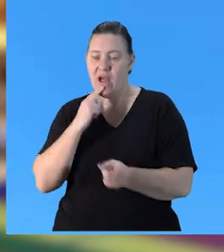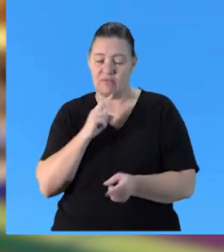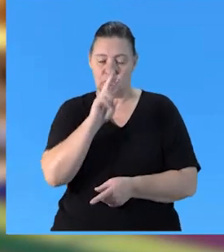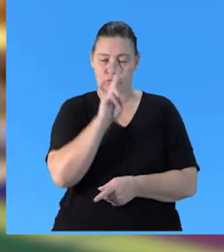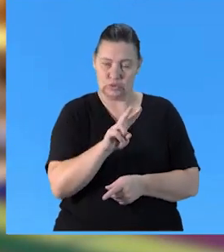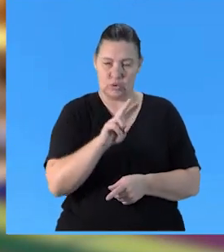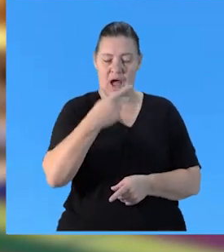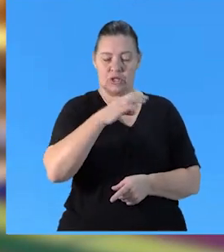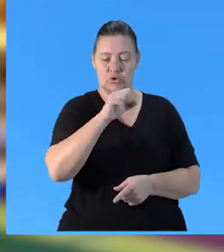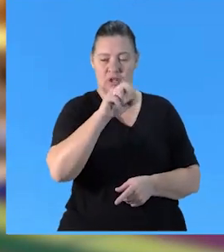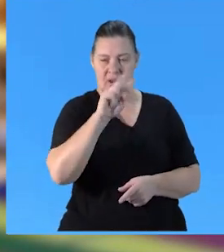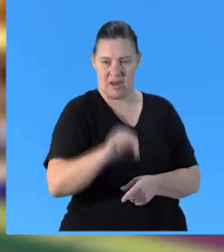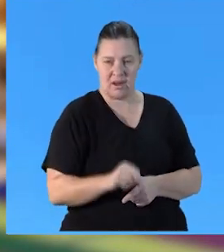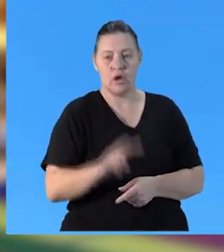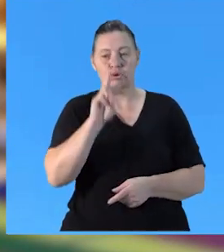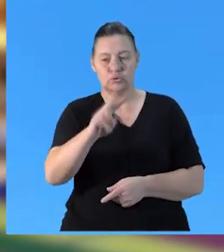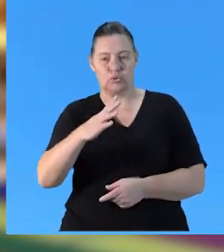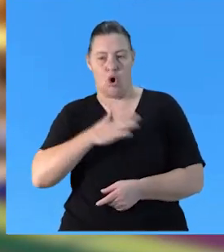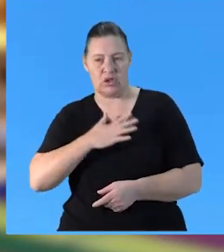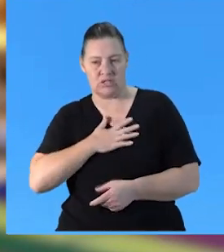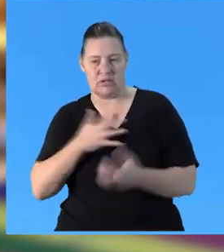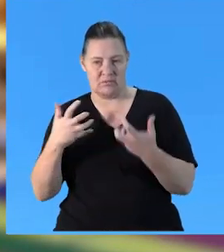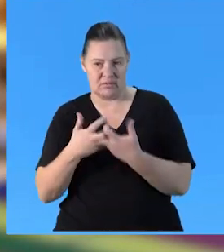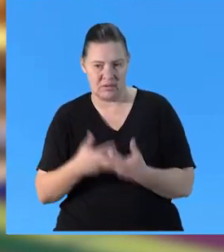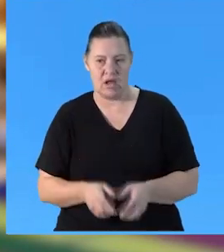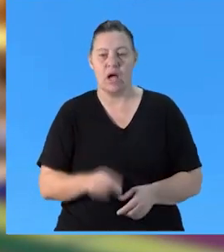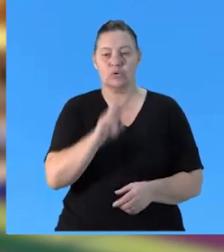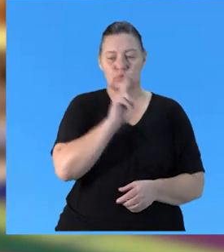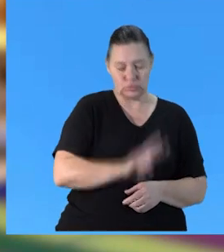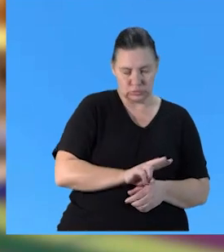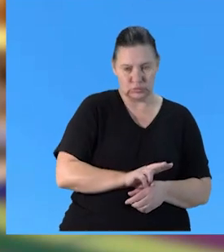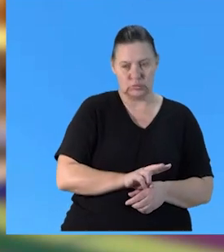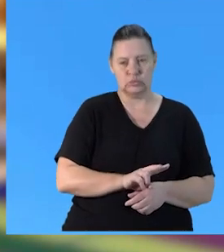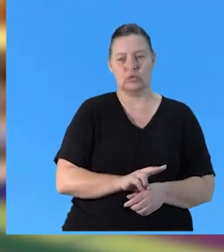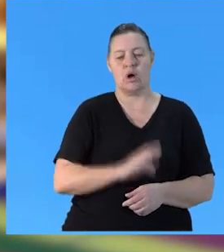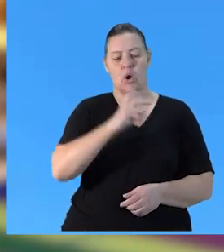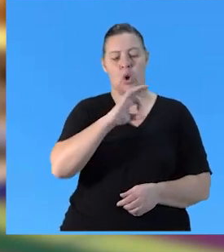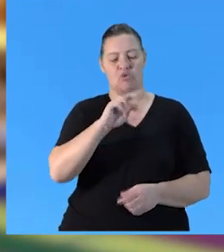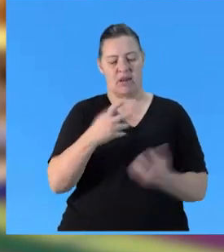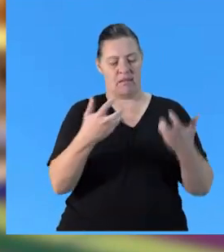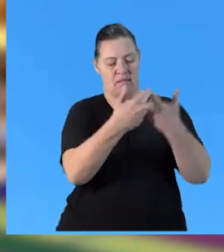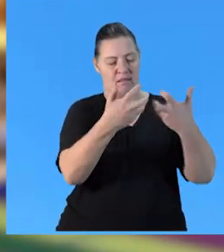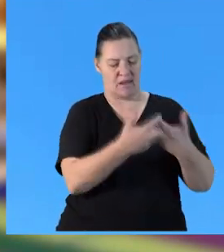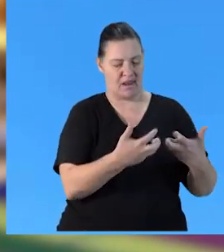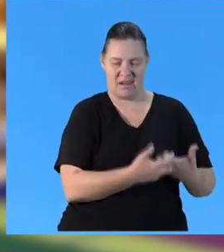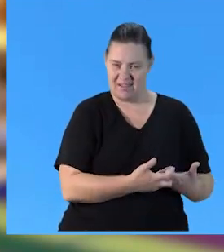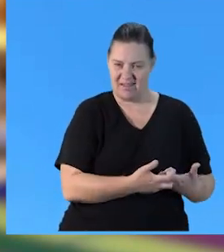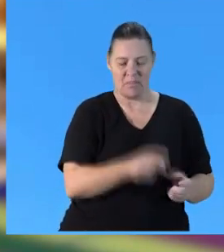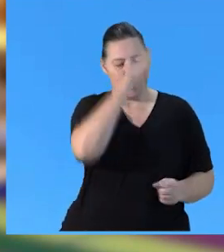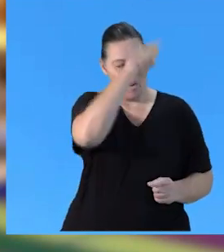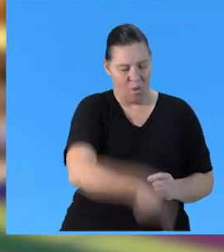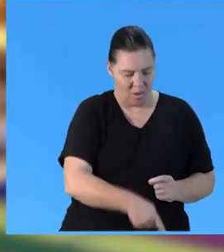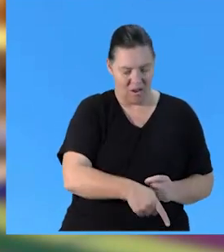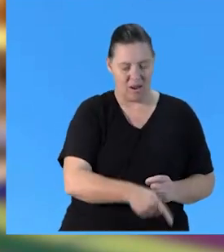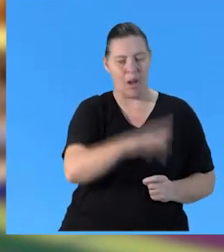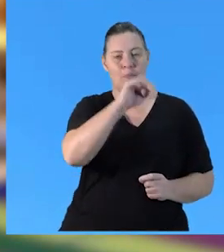Hi learners and welcome back from an ad break. So now we're just going to quickly wrap up our lesson and go through what we went through in this entire lesson. So